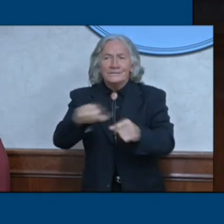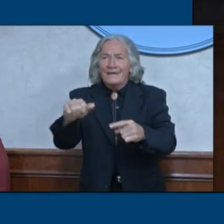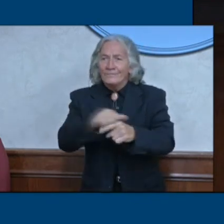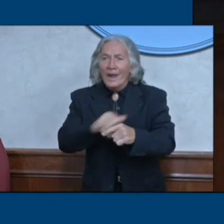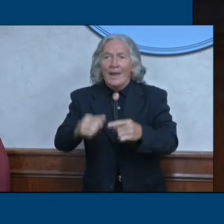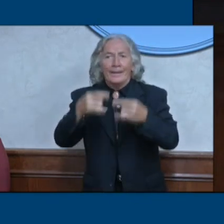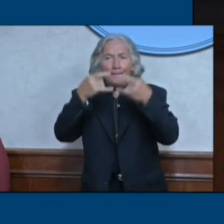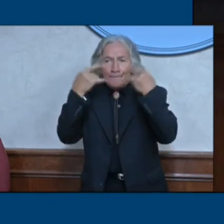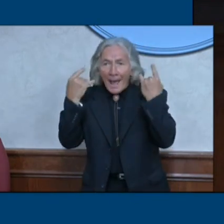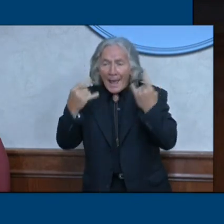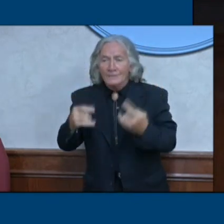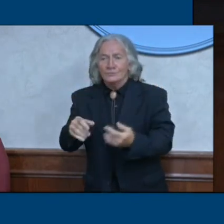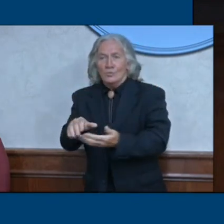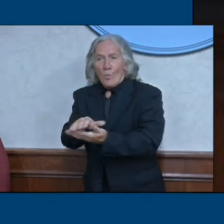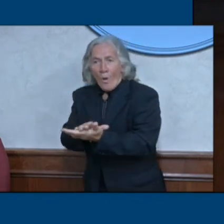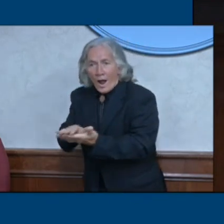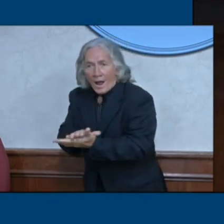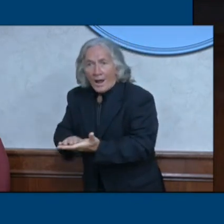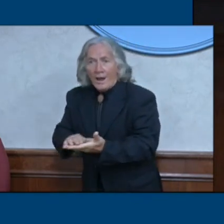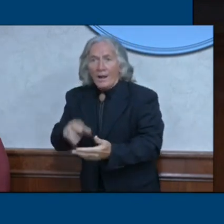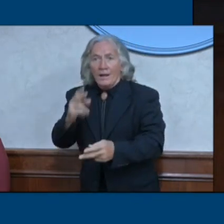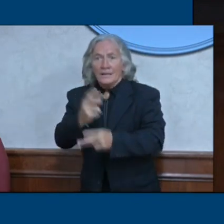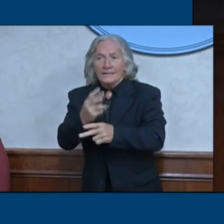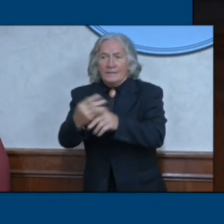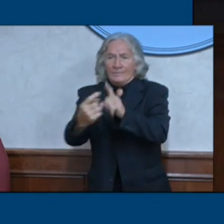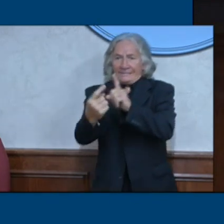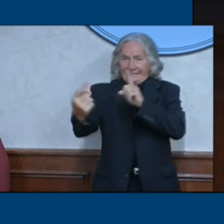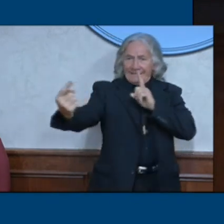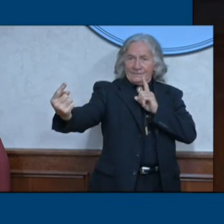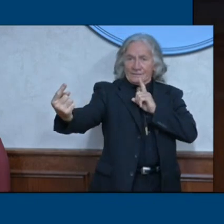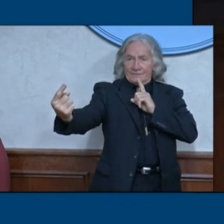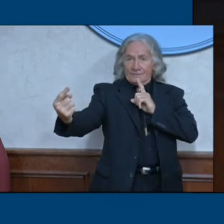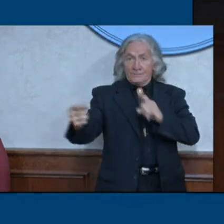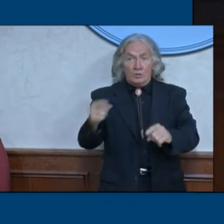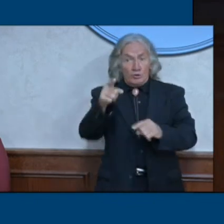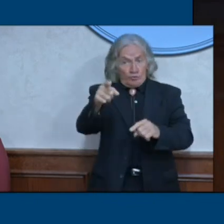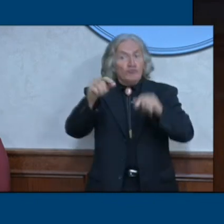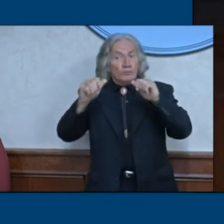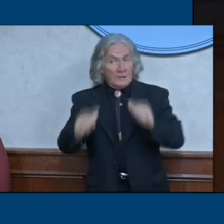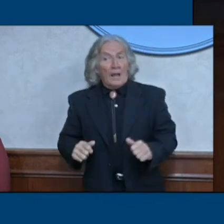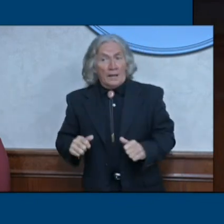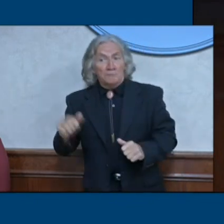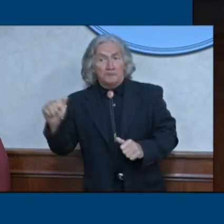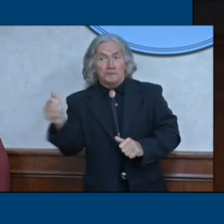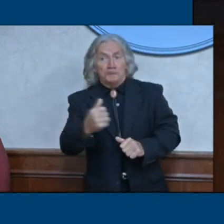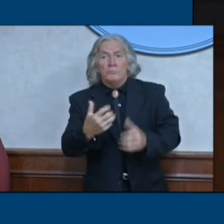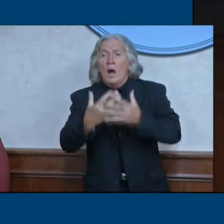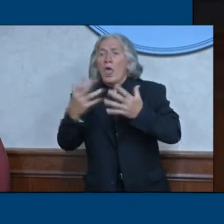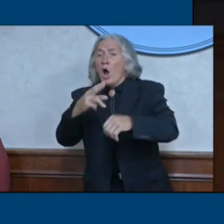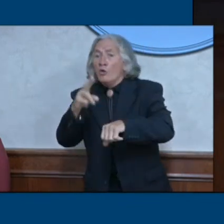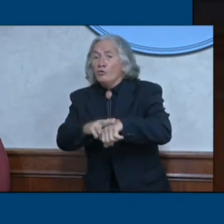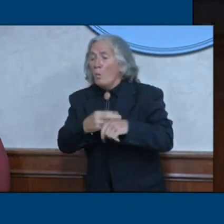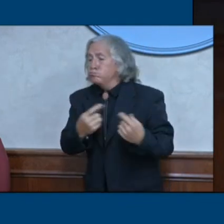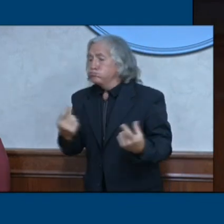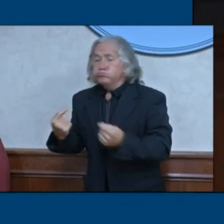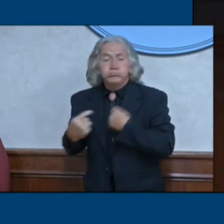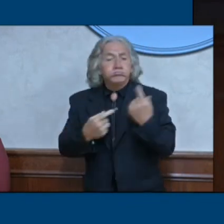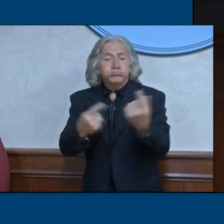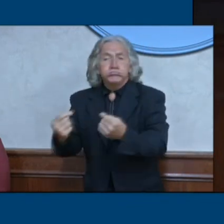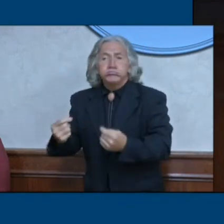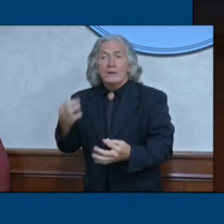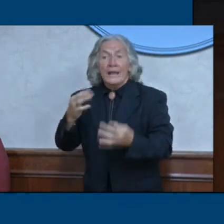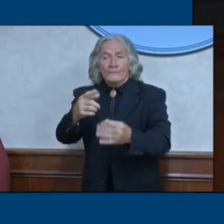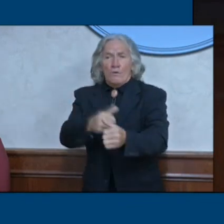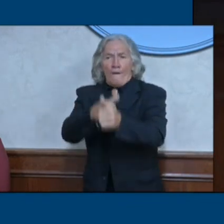of wearing a mask, washing your hands, keeping your distance, you can go about a lot of your normal daily